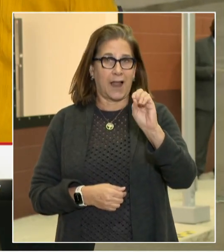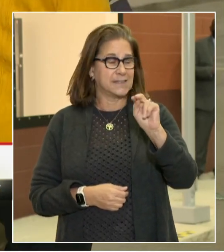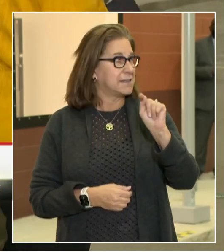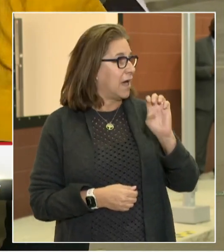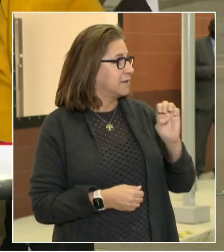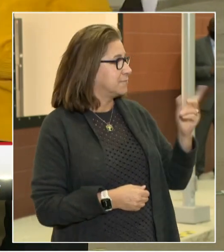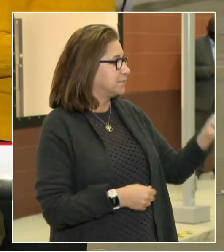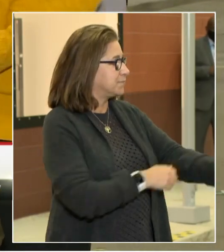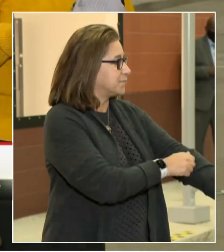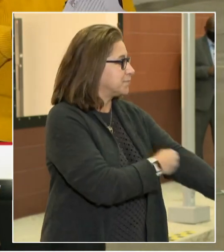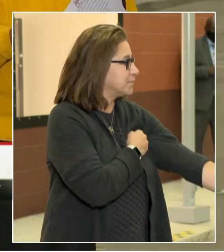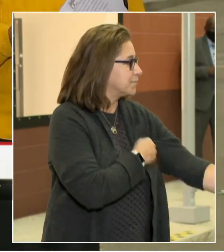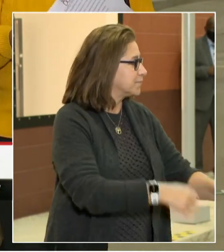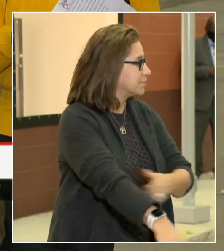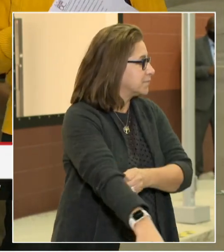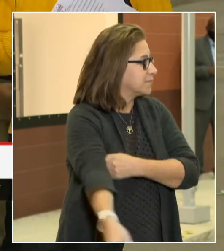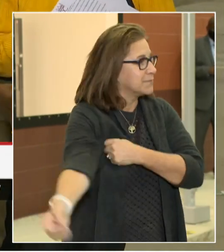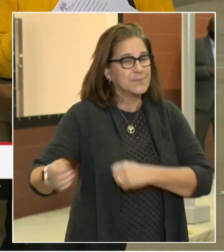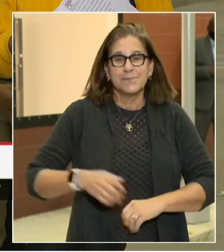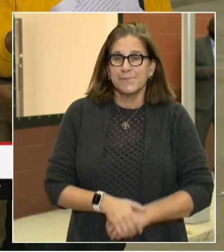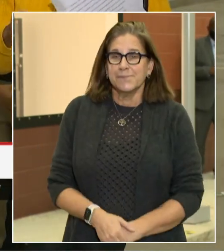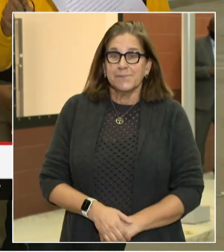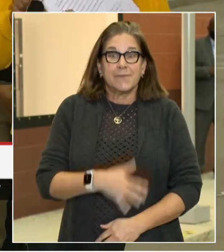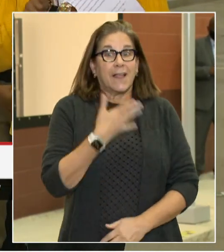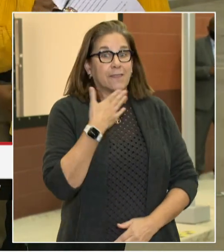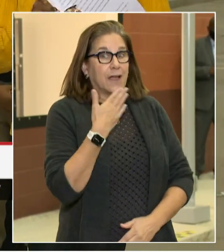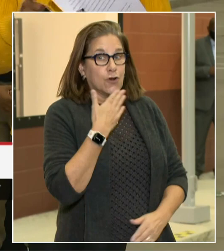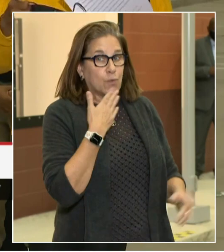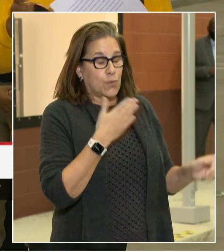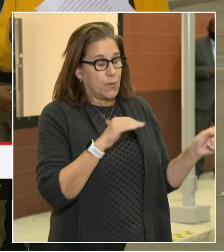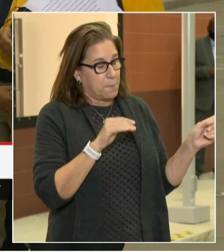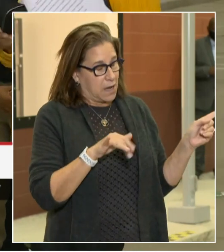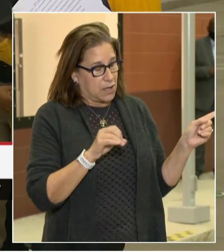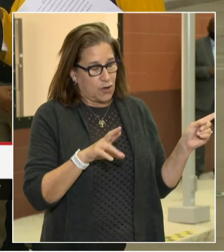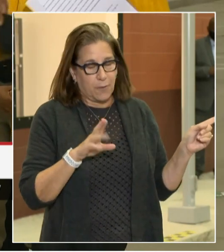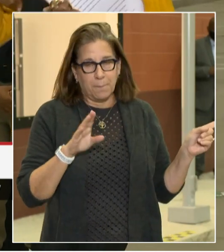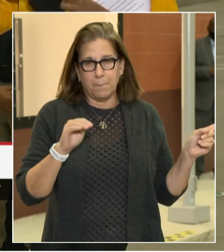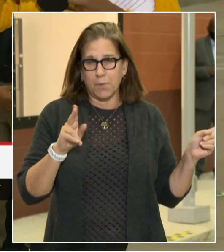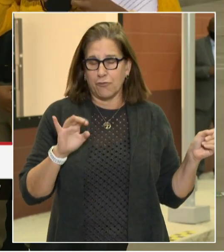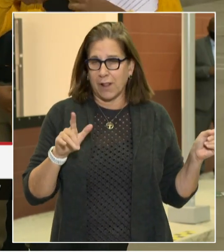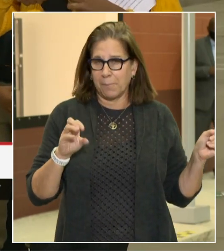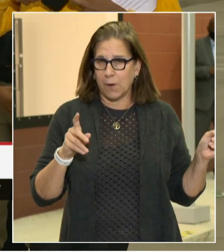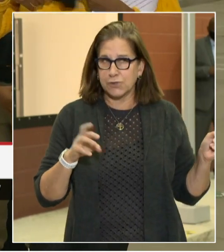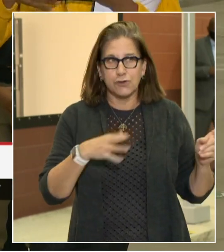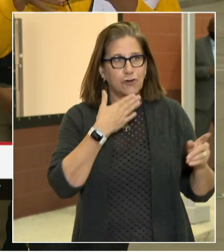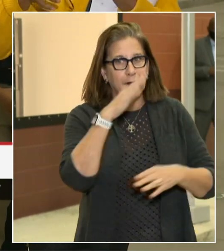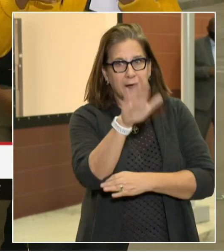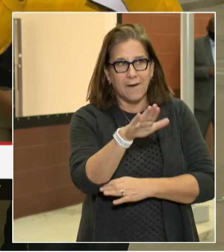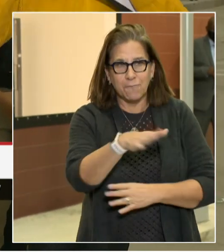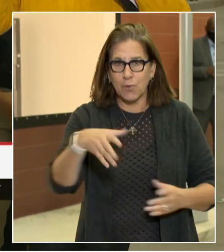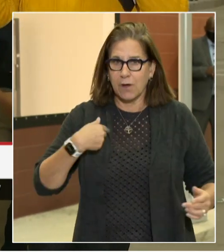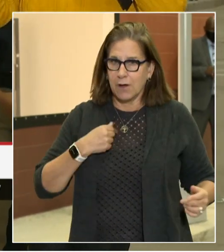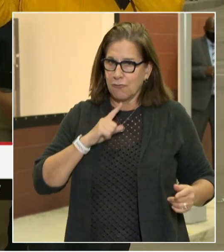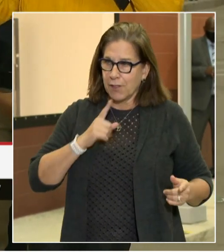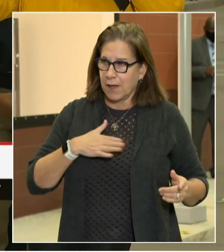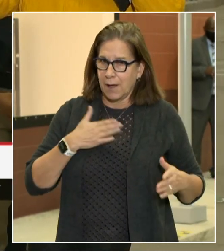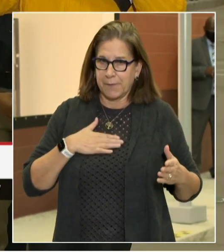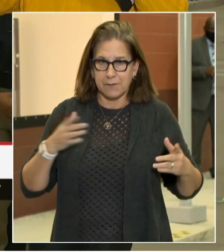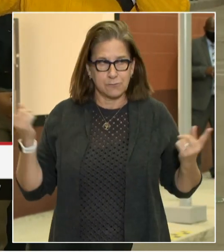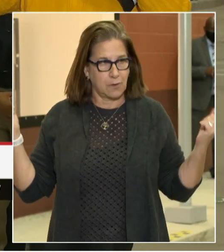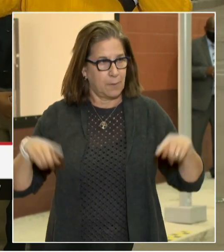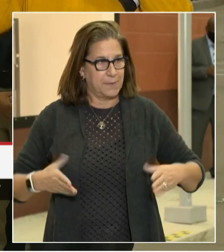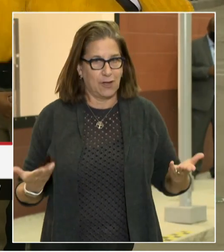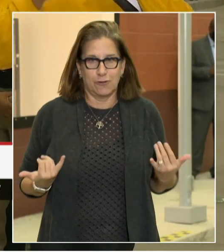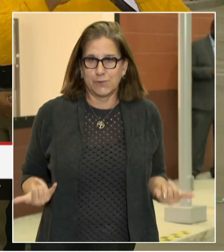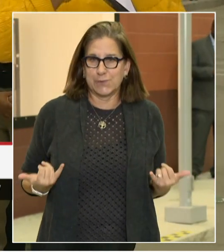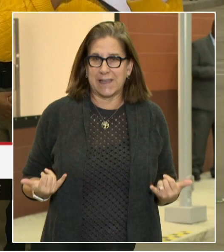Thank you, Madam Mayor. Good afternoon. Today it is my pleasure to be here with you and the members of the Metropolitan